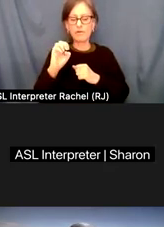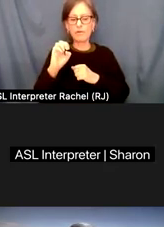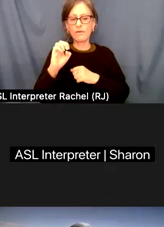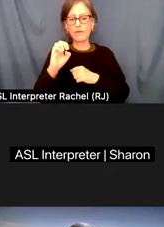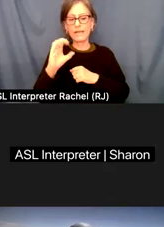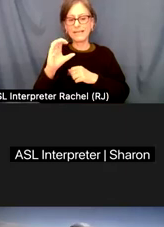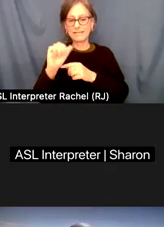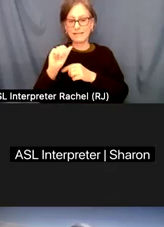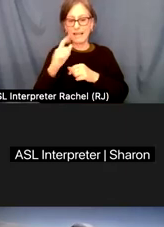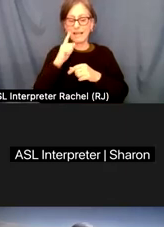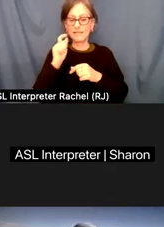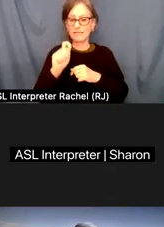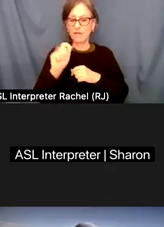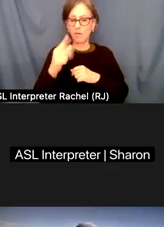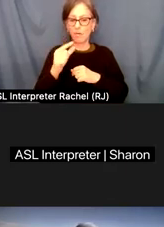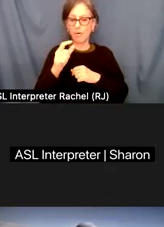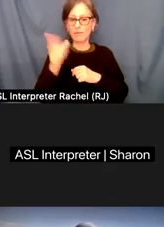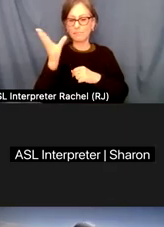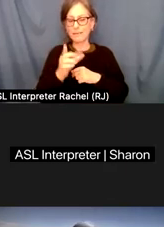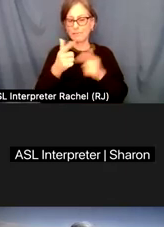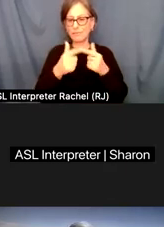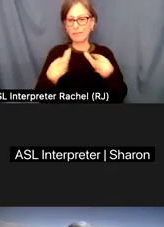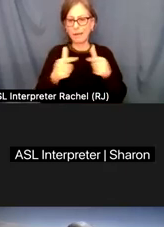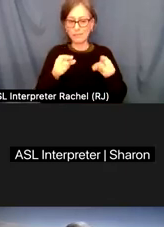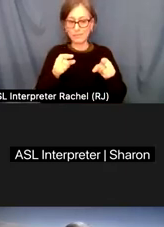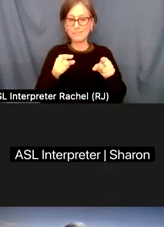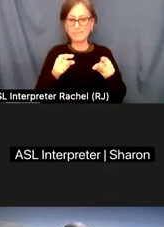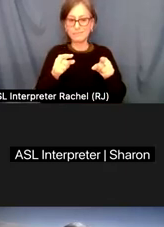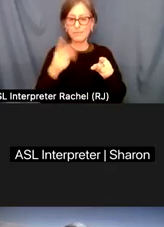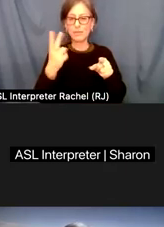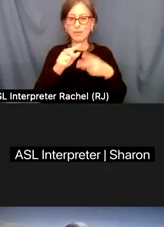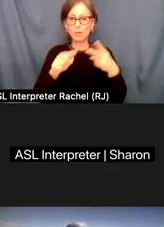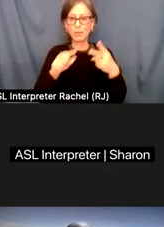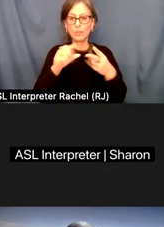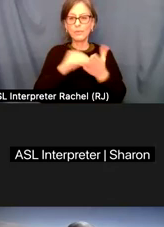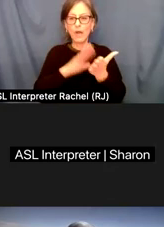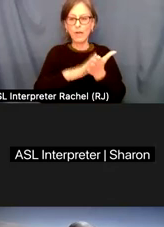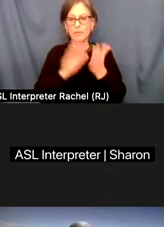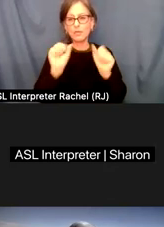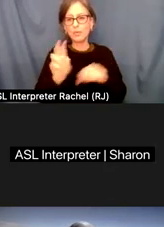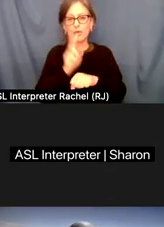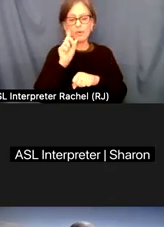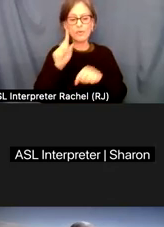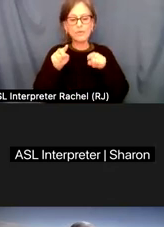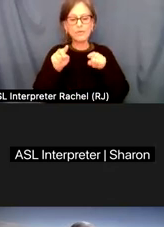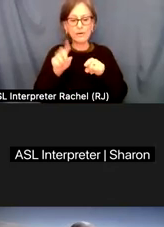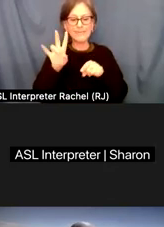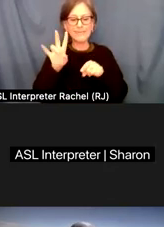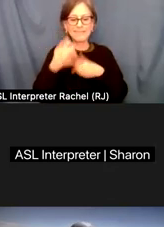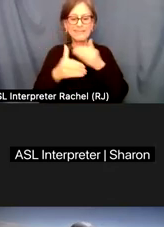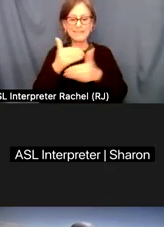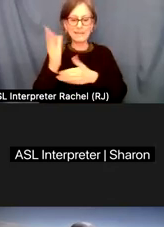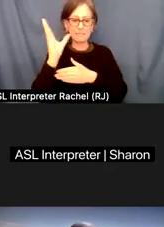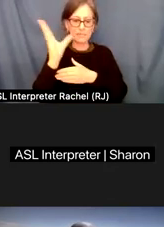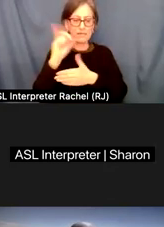earthquakecountry.org/languages with 2 documents there, which you could use when we go through the 7 steps presentation to